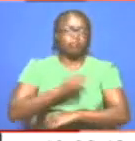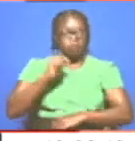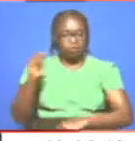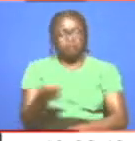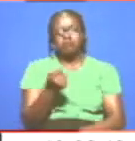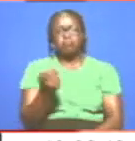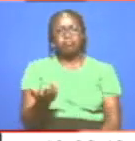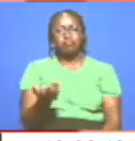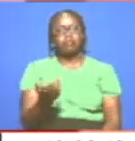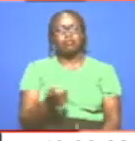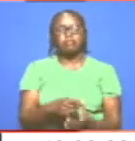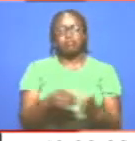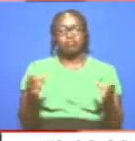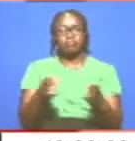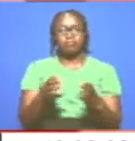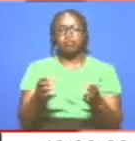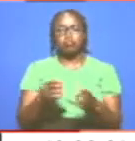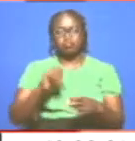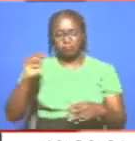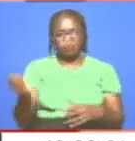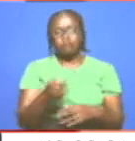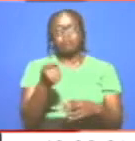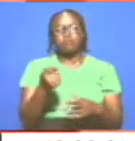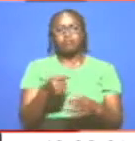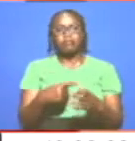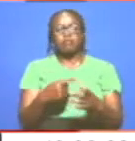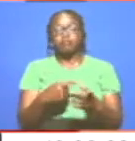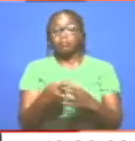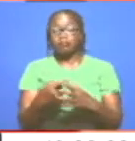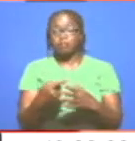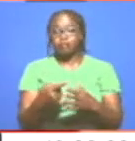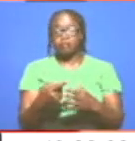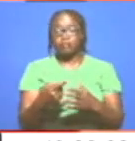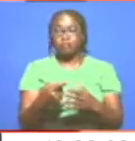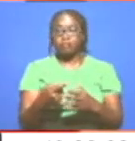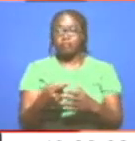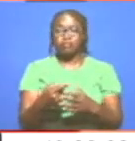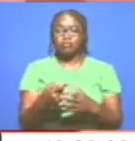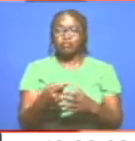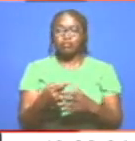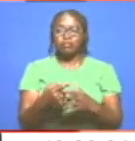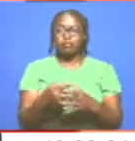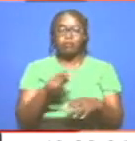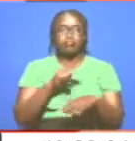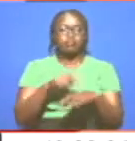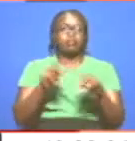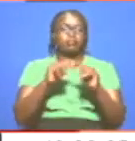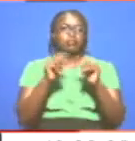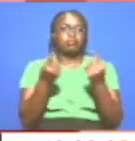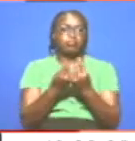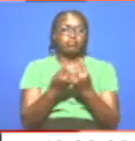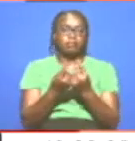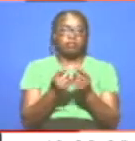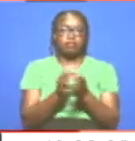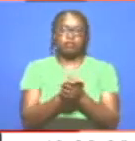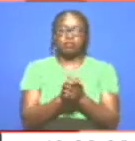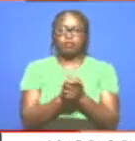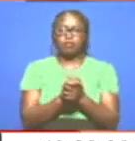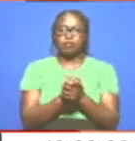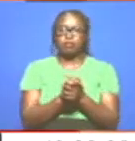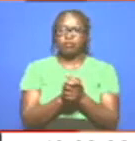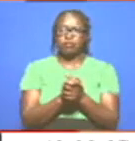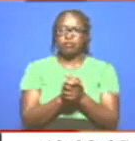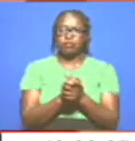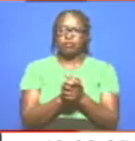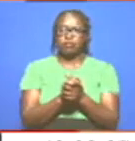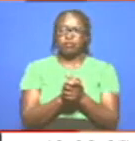jump to club cricket, and then to that tournament, and then from that tournament to the national team. So it's going to